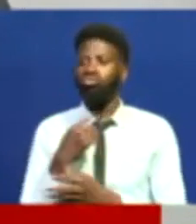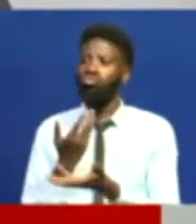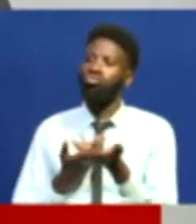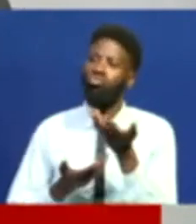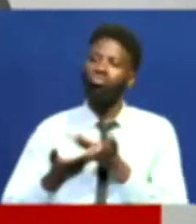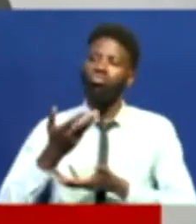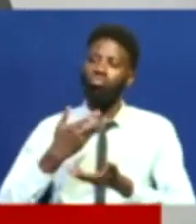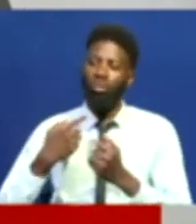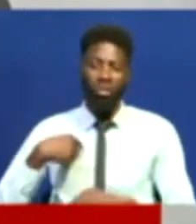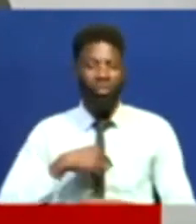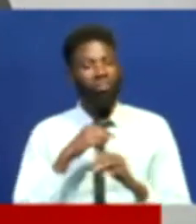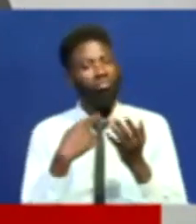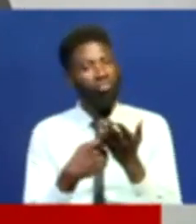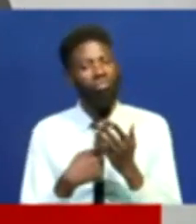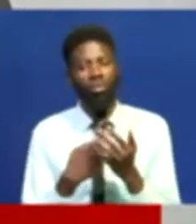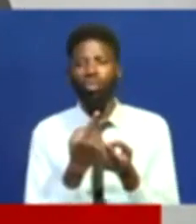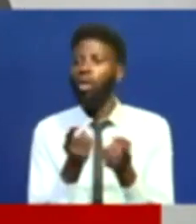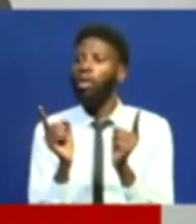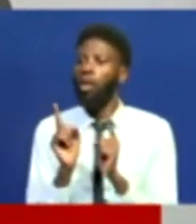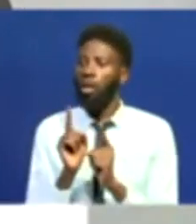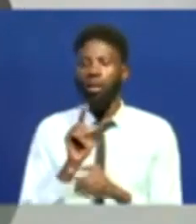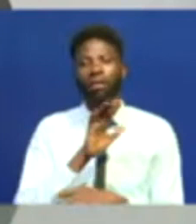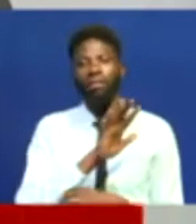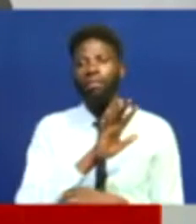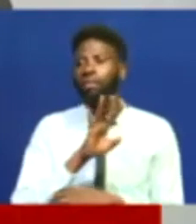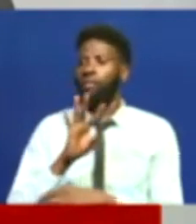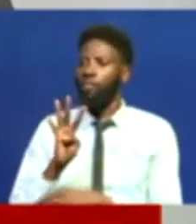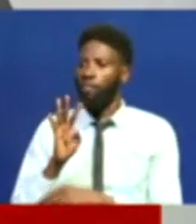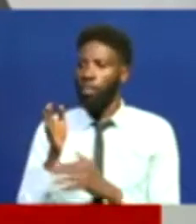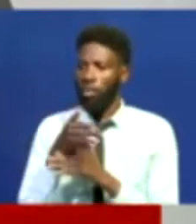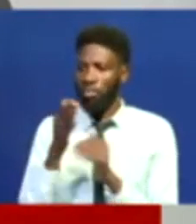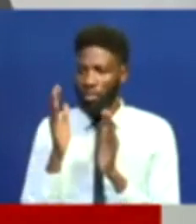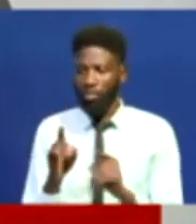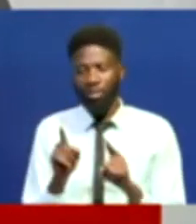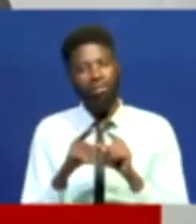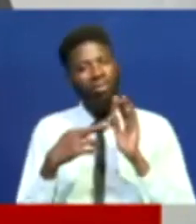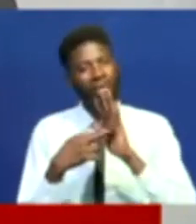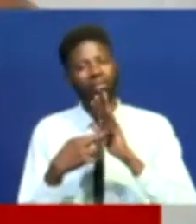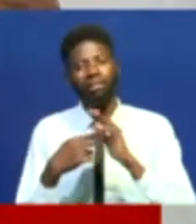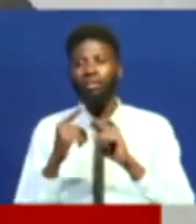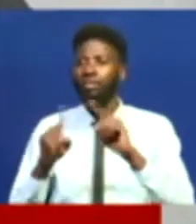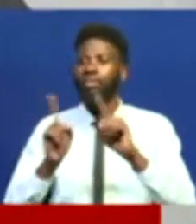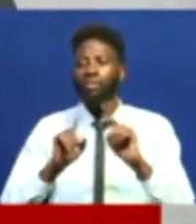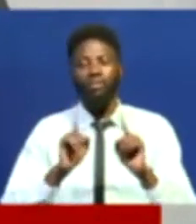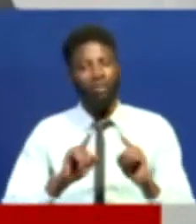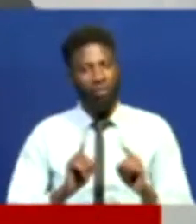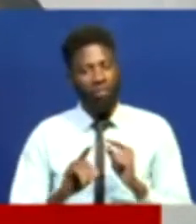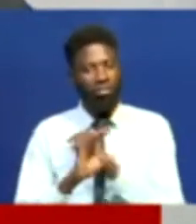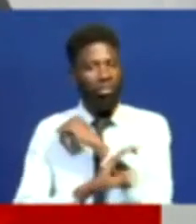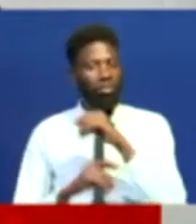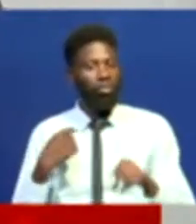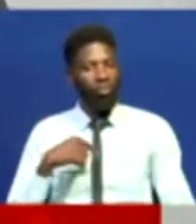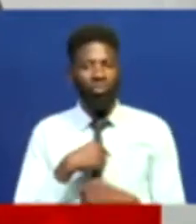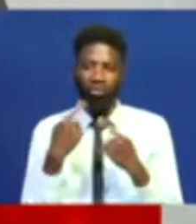engaging with all the ambassadors, the 54 ambassadors, and representatives of various countries, mm-hmm. so that then we see how this summit